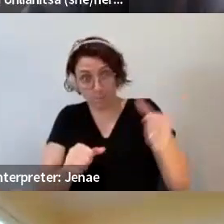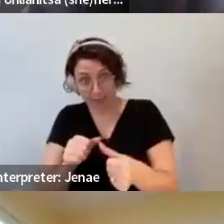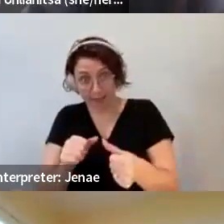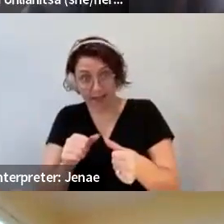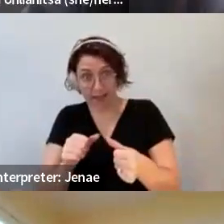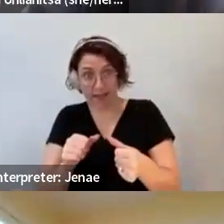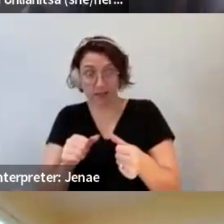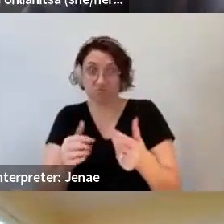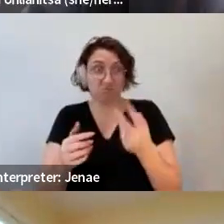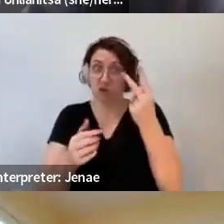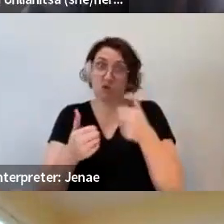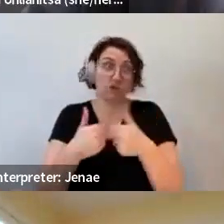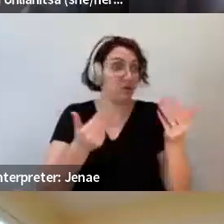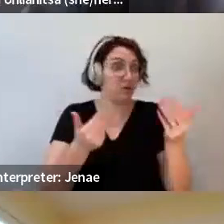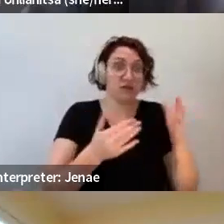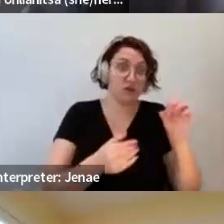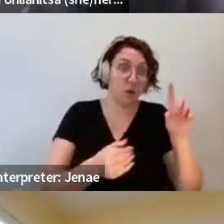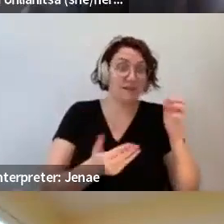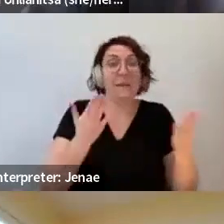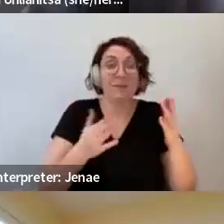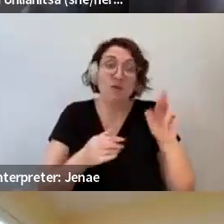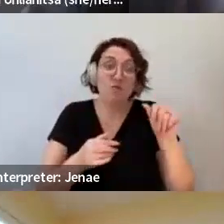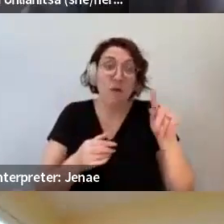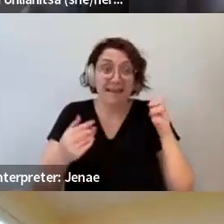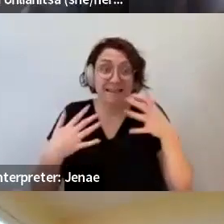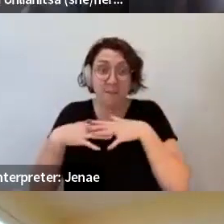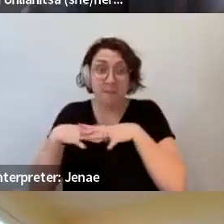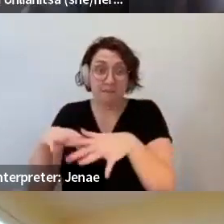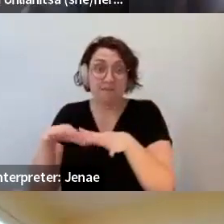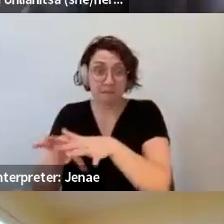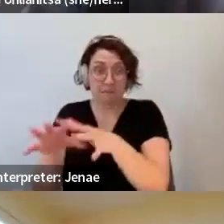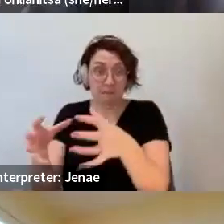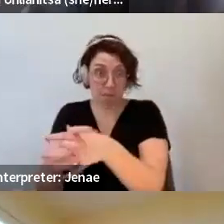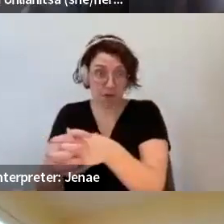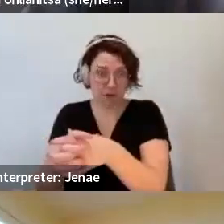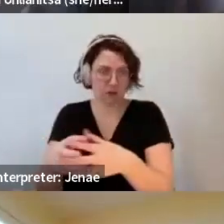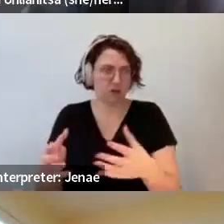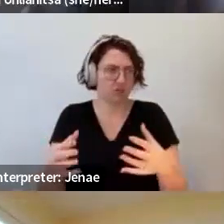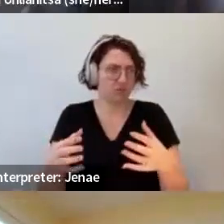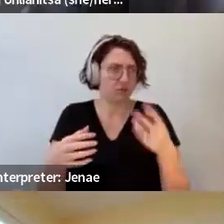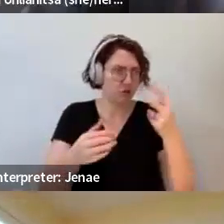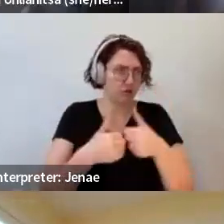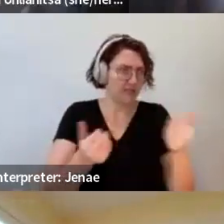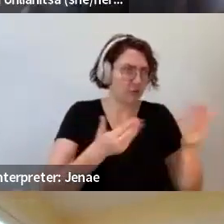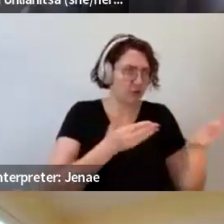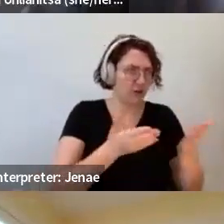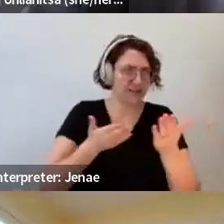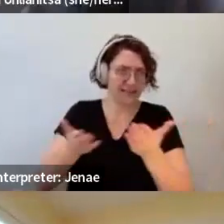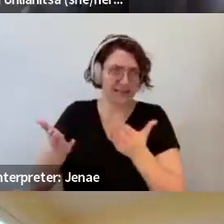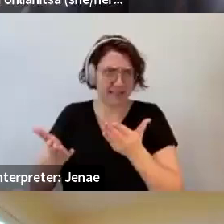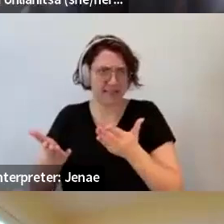service codes? So say a rate is bundled together and you have two different service codes. How does that work in January? These are all questions